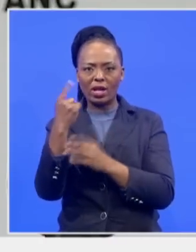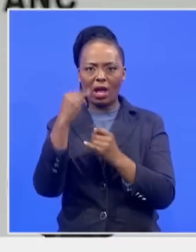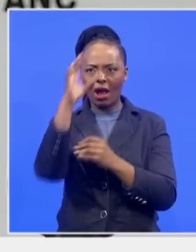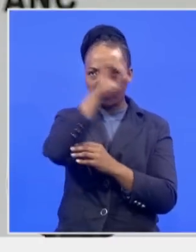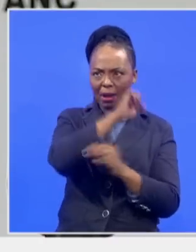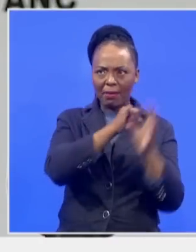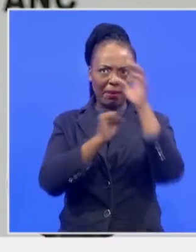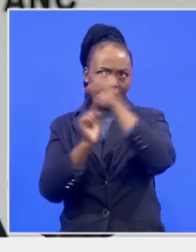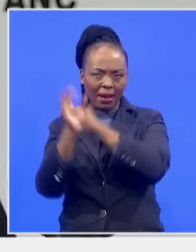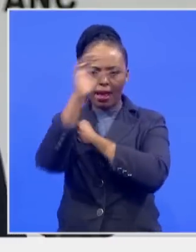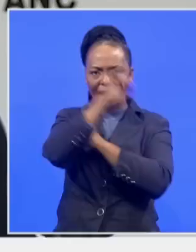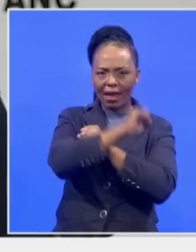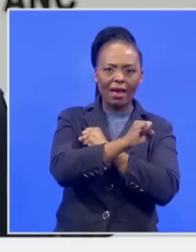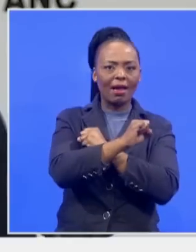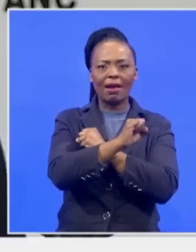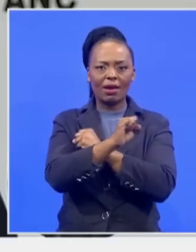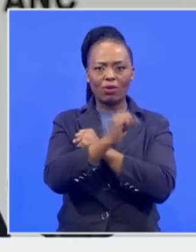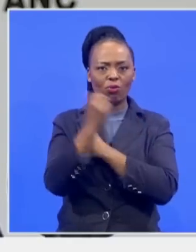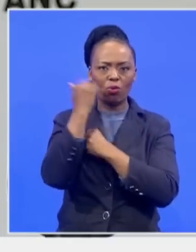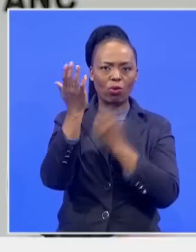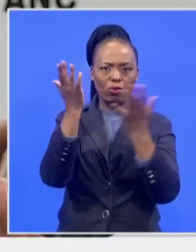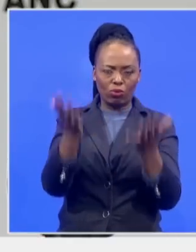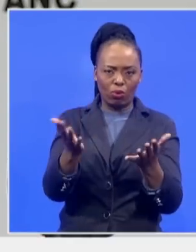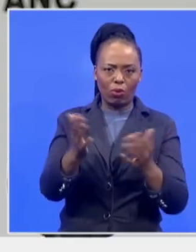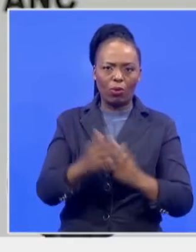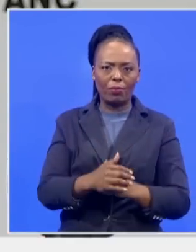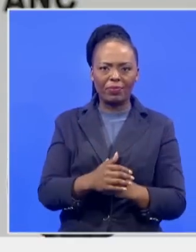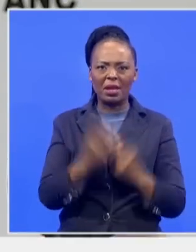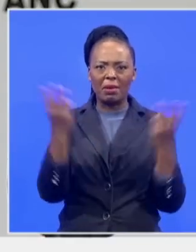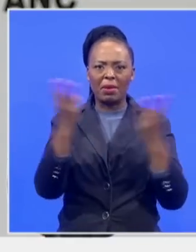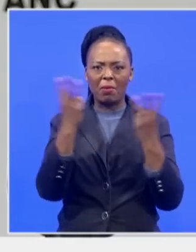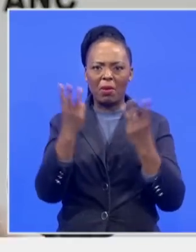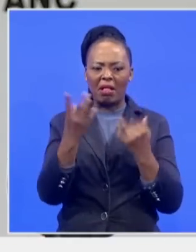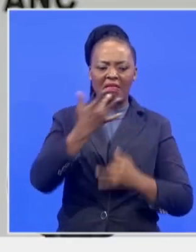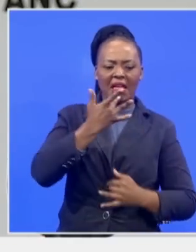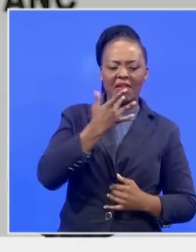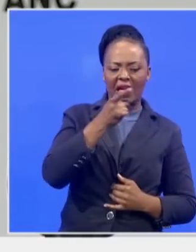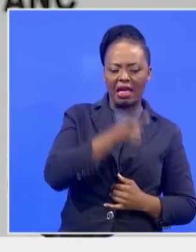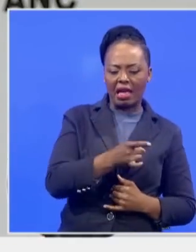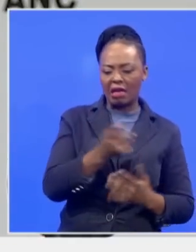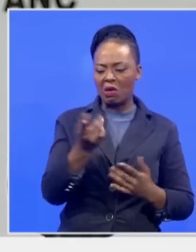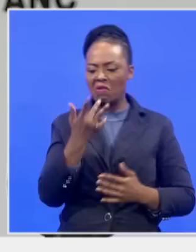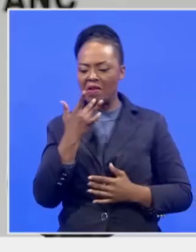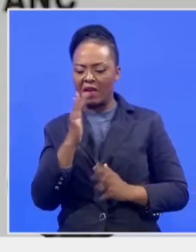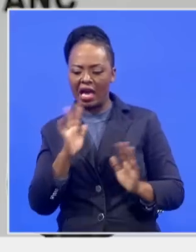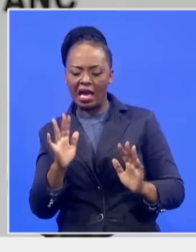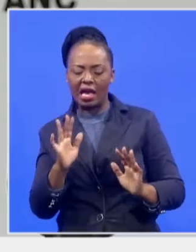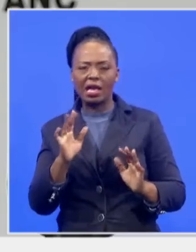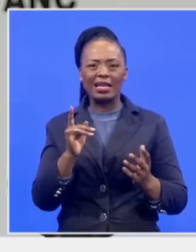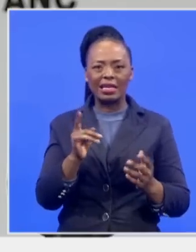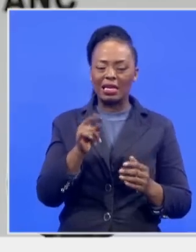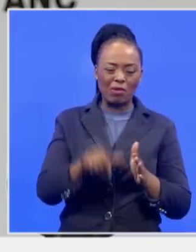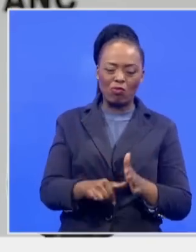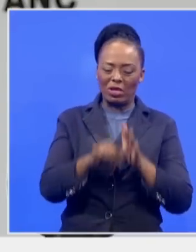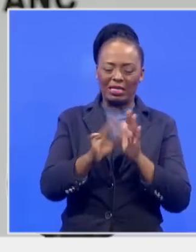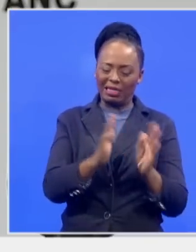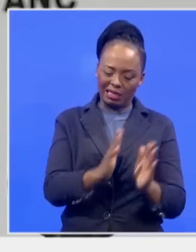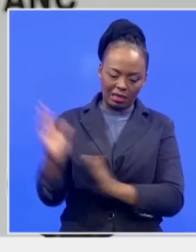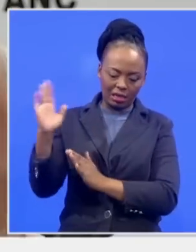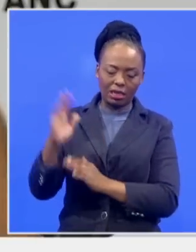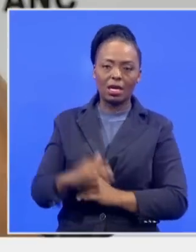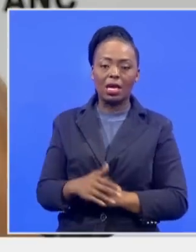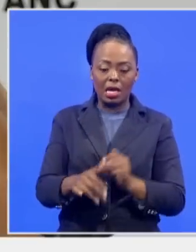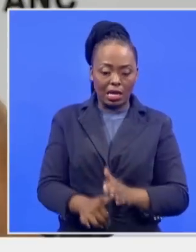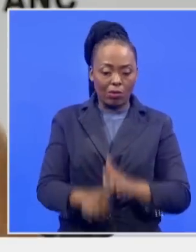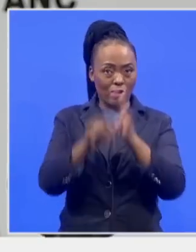lot of conspiracy doing rounds. People have been favored for this and that. That's not important. What is